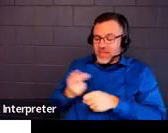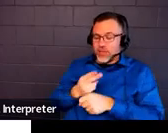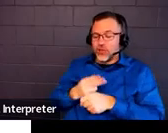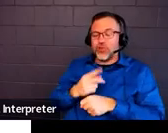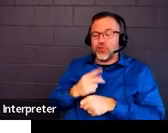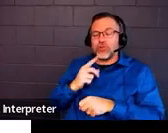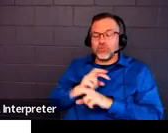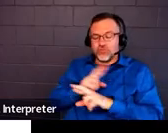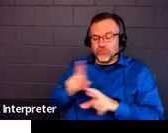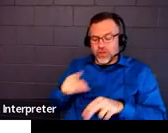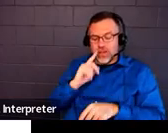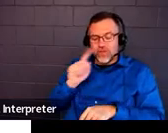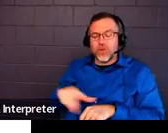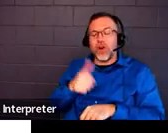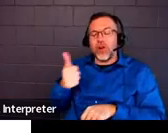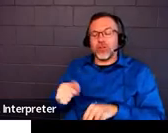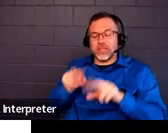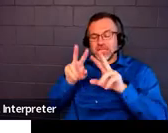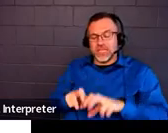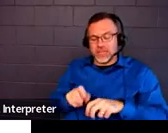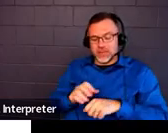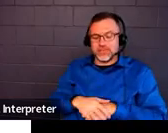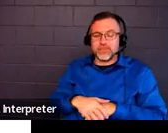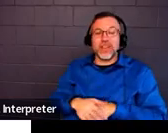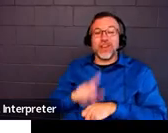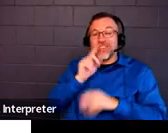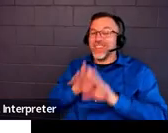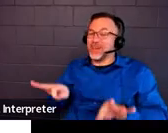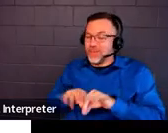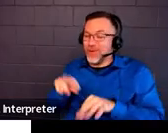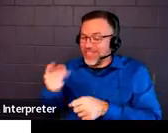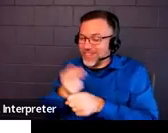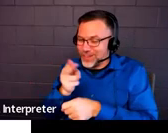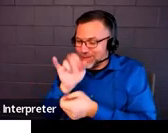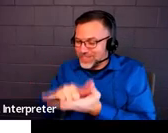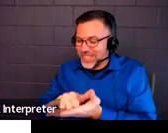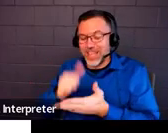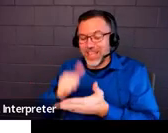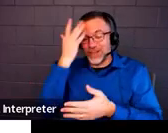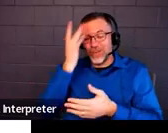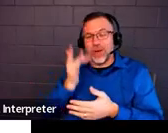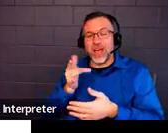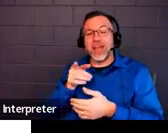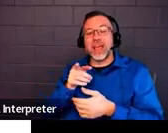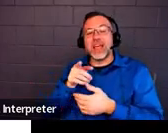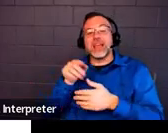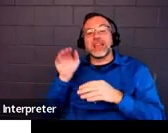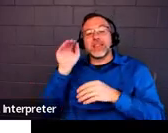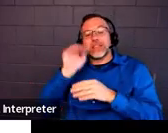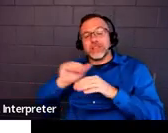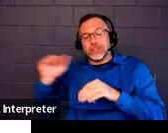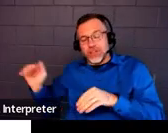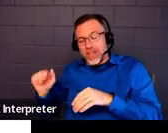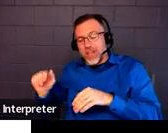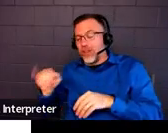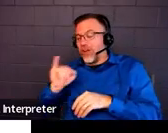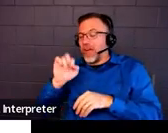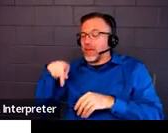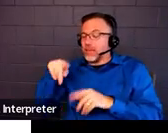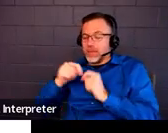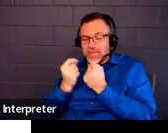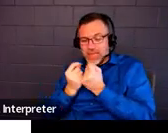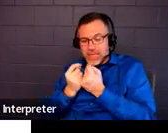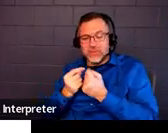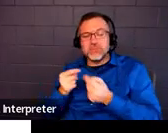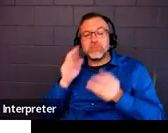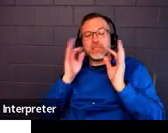assessment. And it's important that they do use for the alternate assessment, because those are ways that the IEP team has decided that